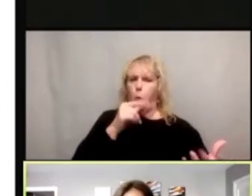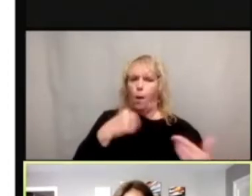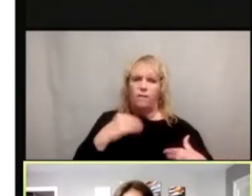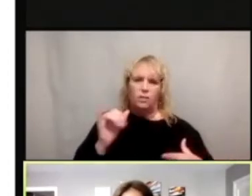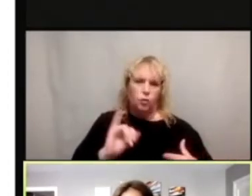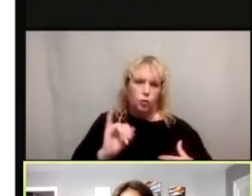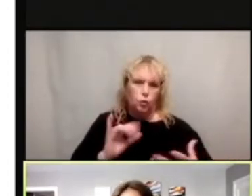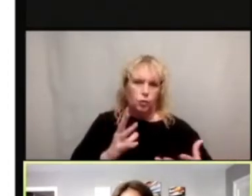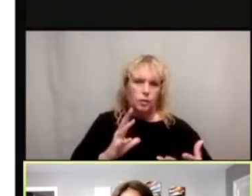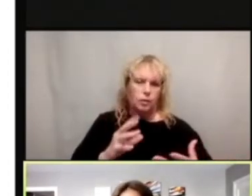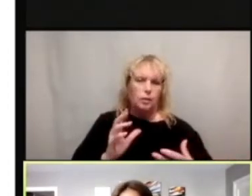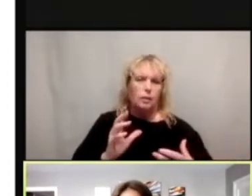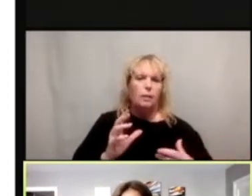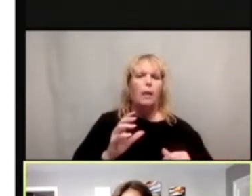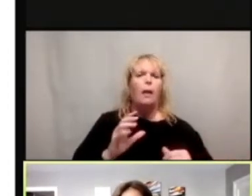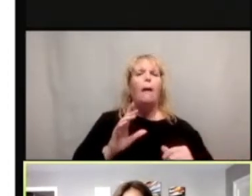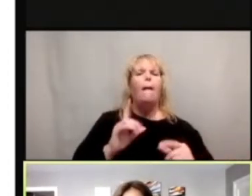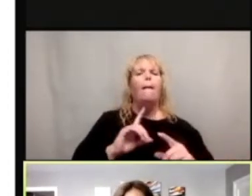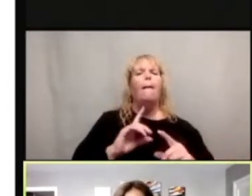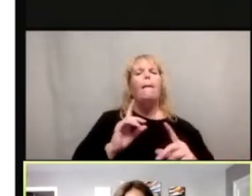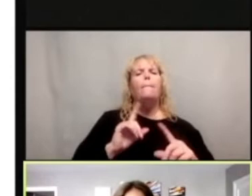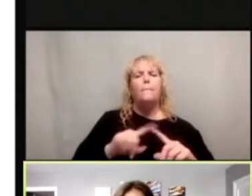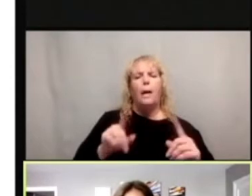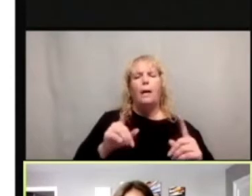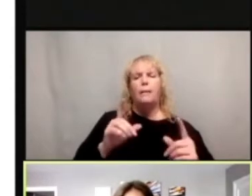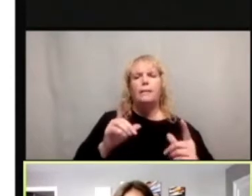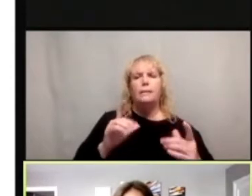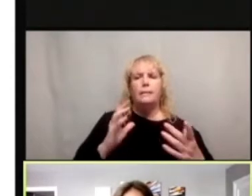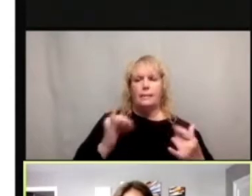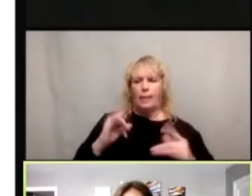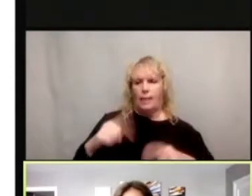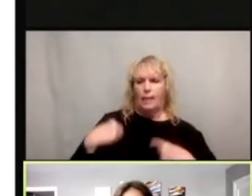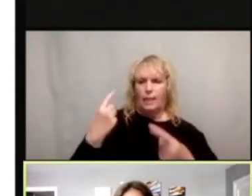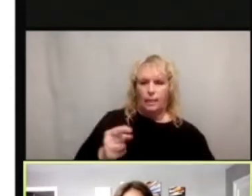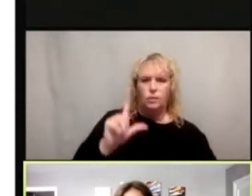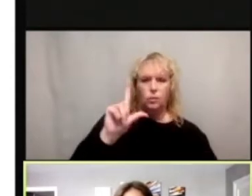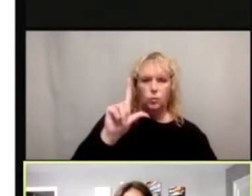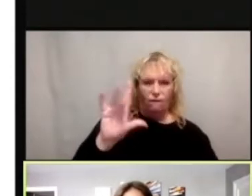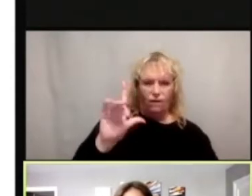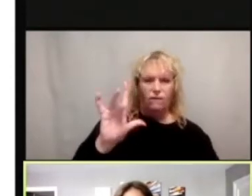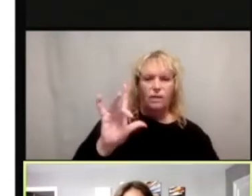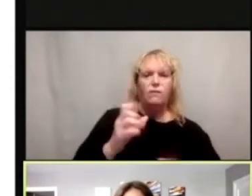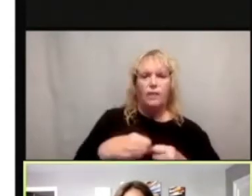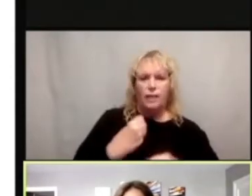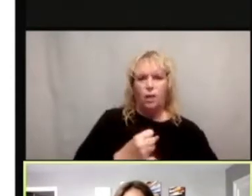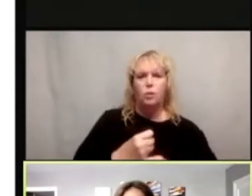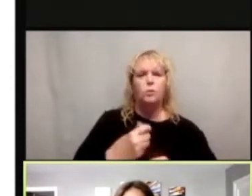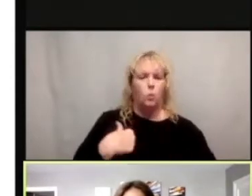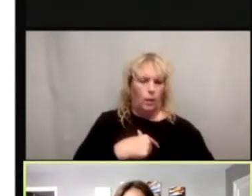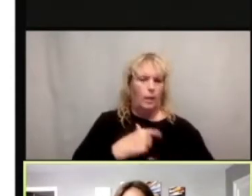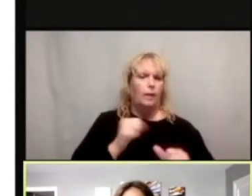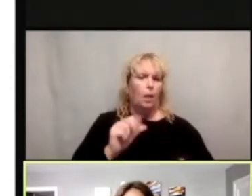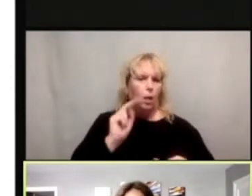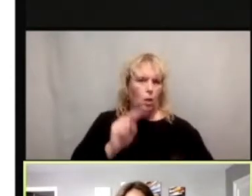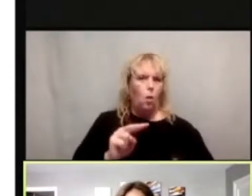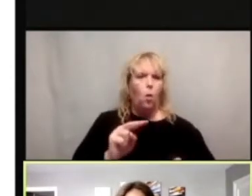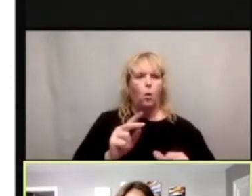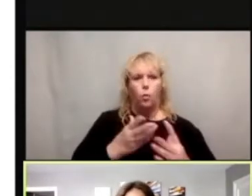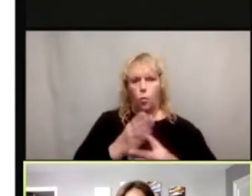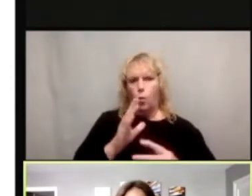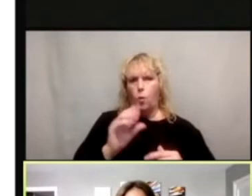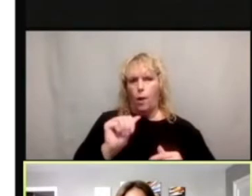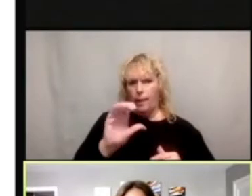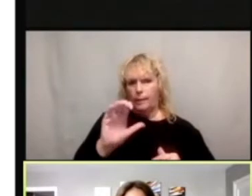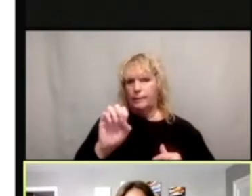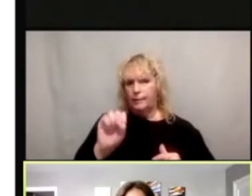But since then, so close to over 25 years, we've learned a lot about ACEs and looking at ACEs in the context of health